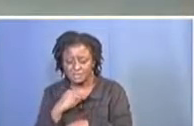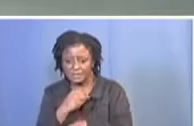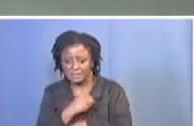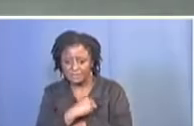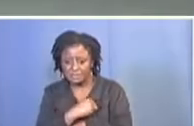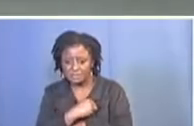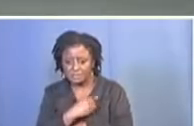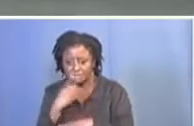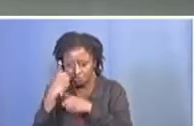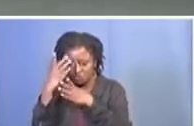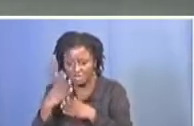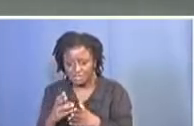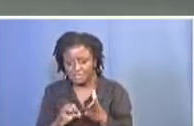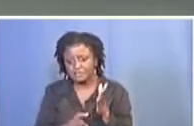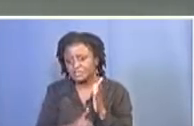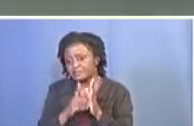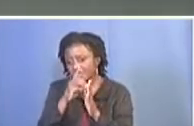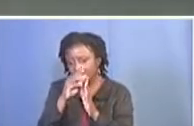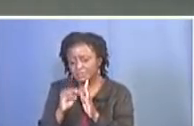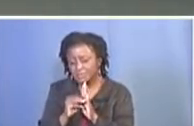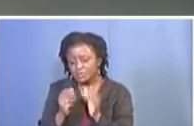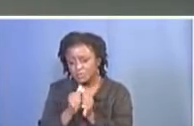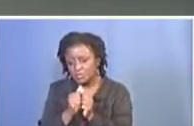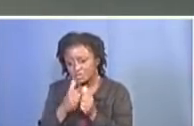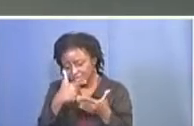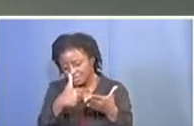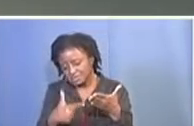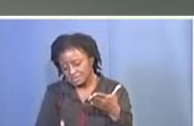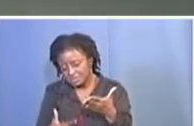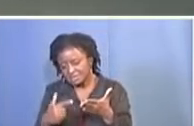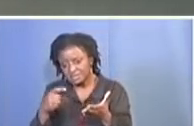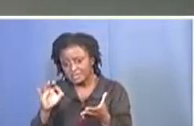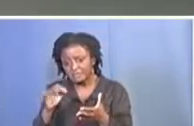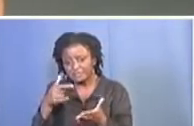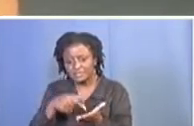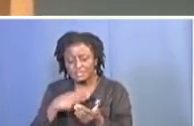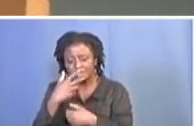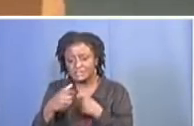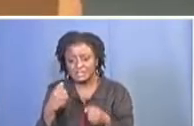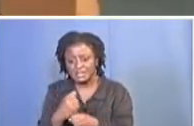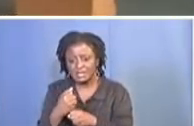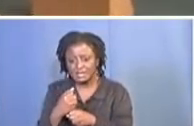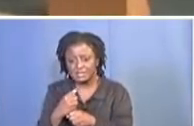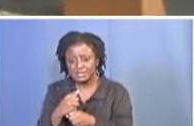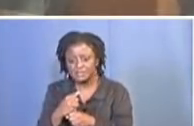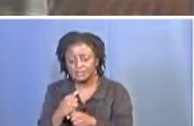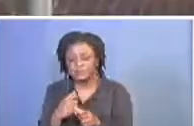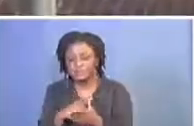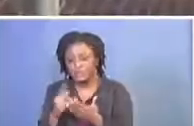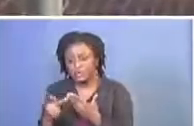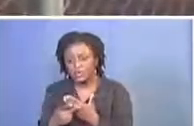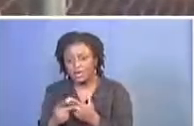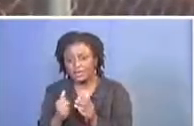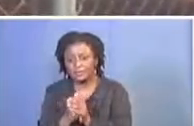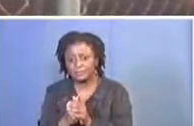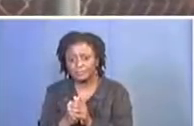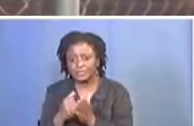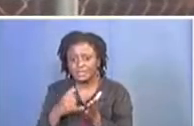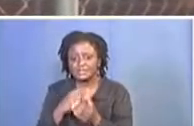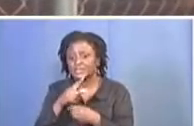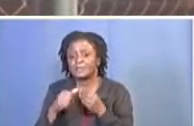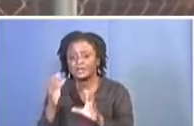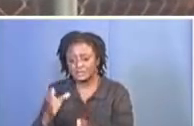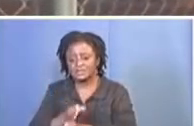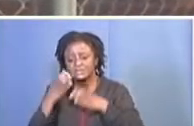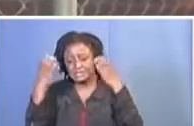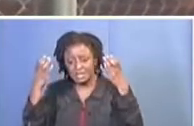Albury, with the details on this year's edition of the 13-year-old program. It's all about celebrating